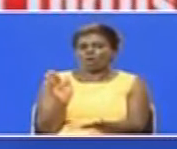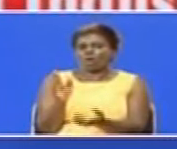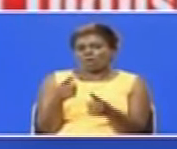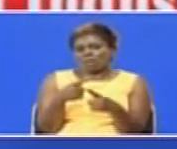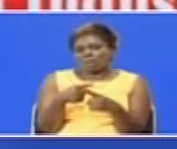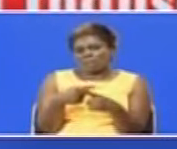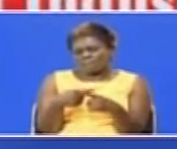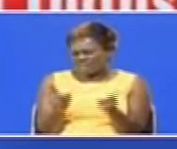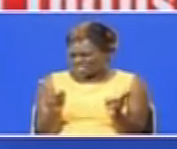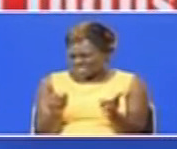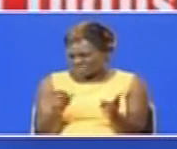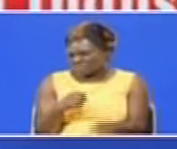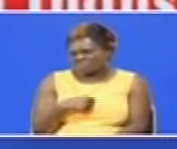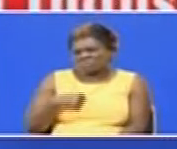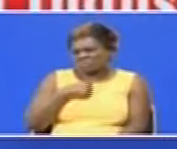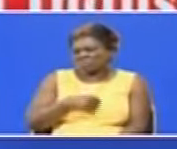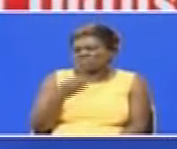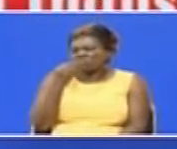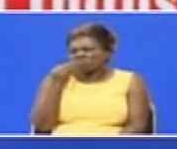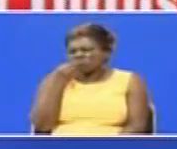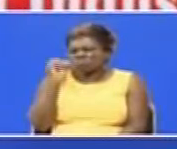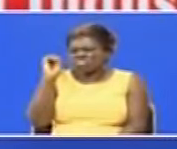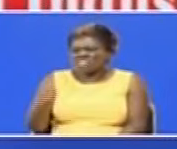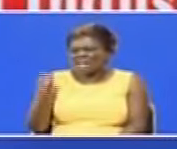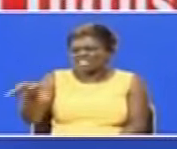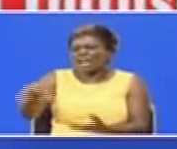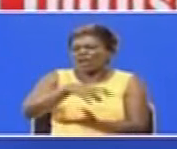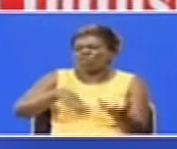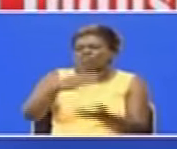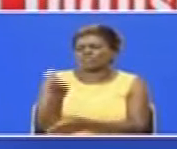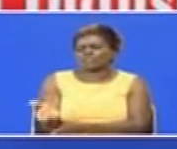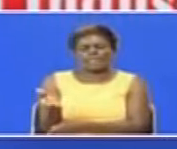unfortunately, when you start adding food waste, when you start adding other